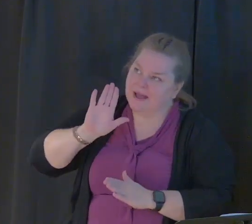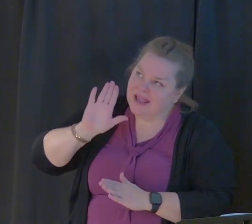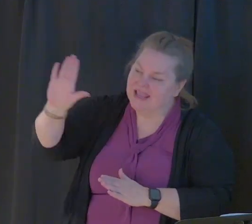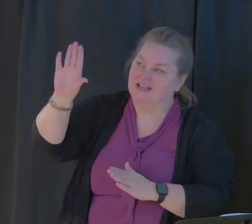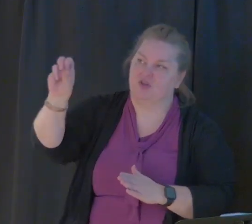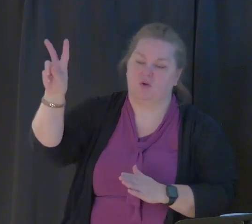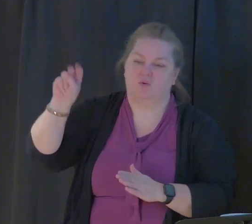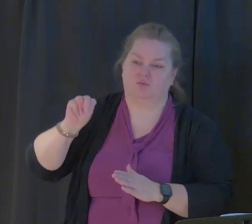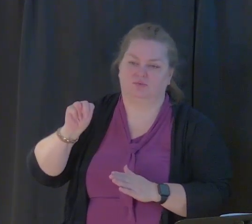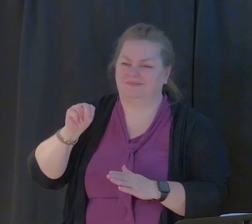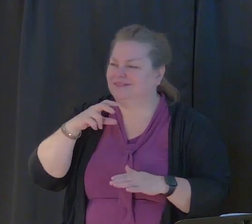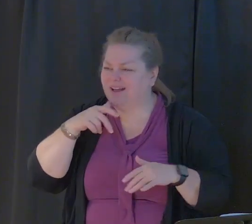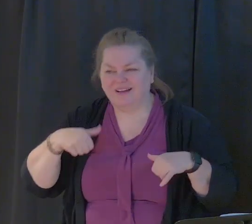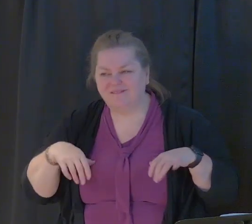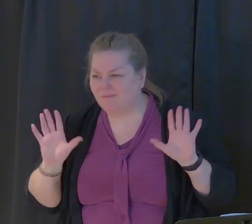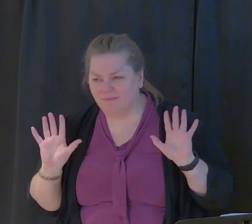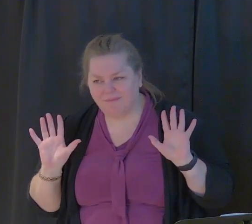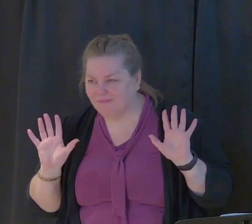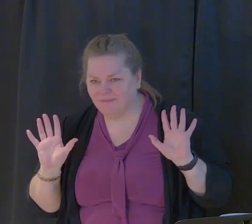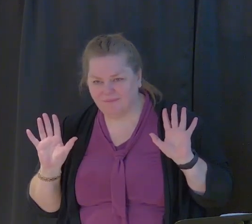Don't give up.